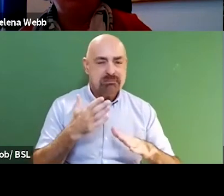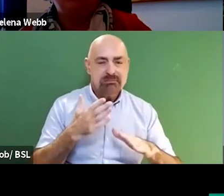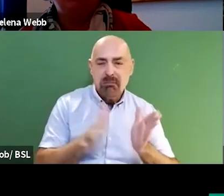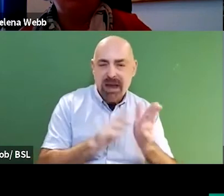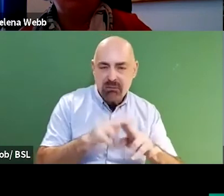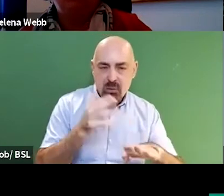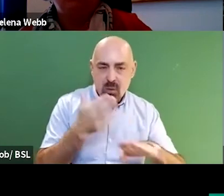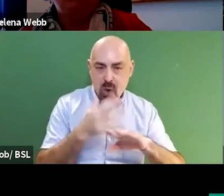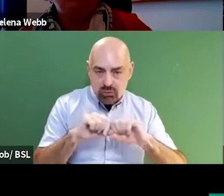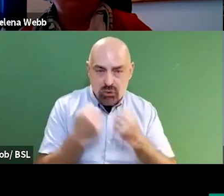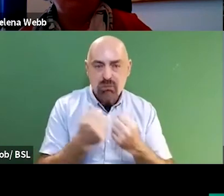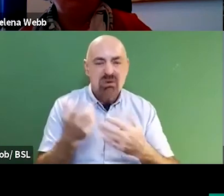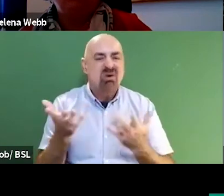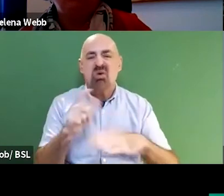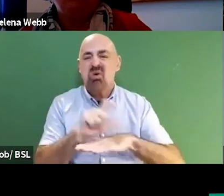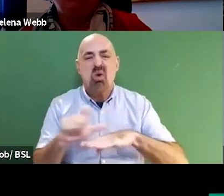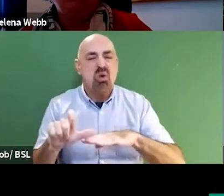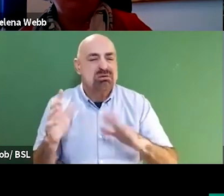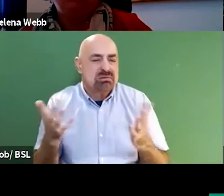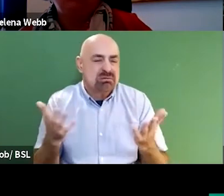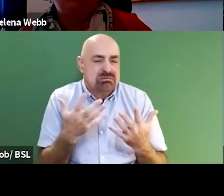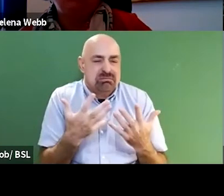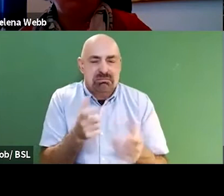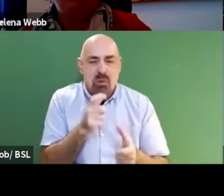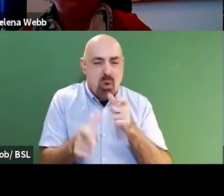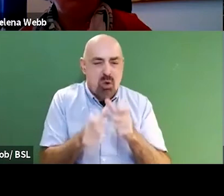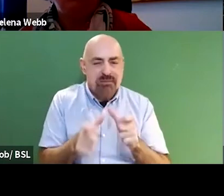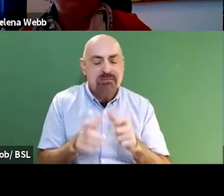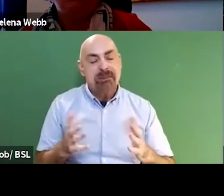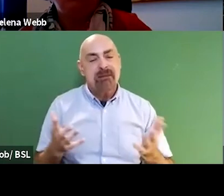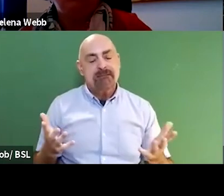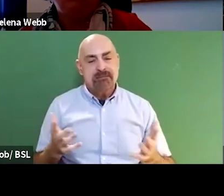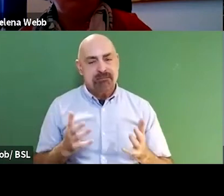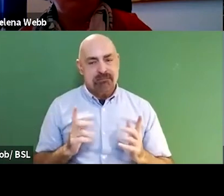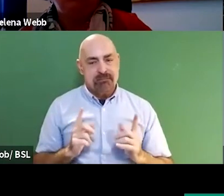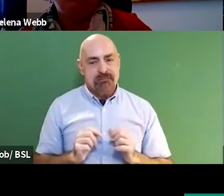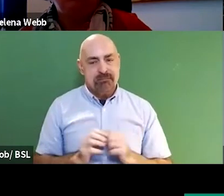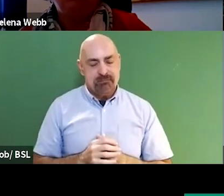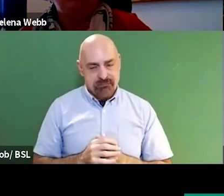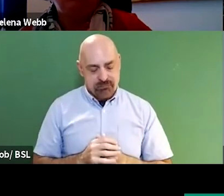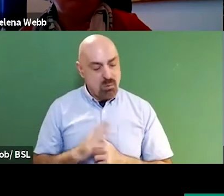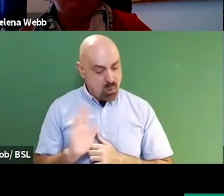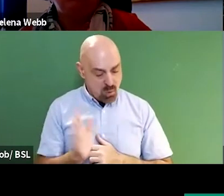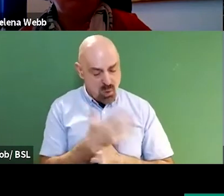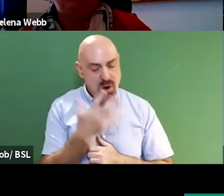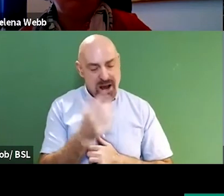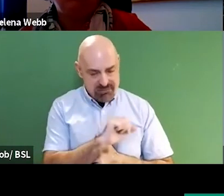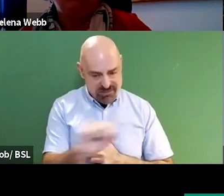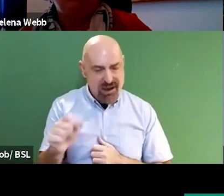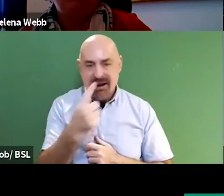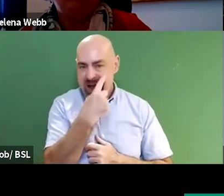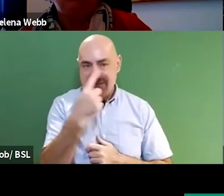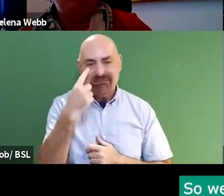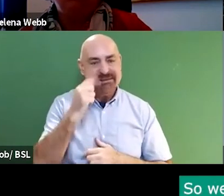or courses, whichever your preferred version is, all have their own evidence